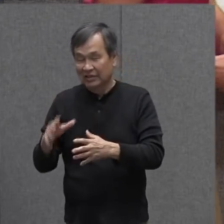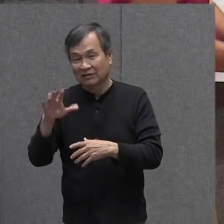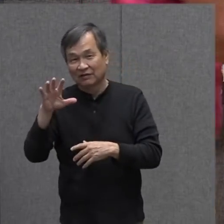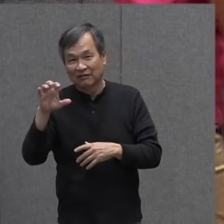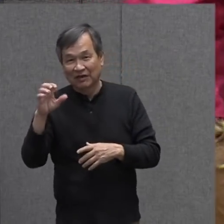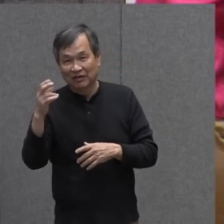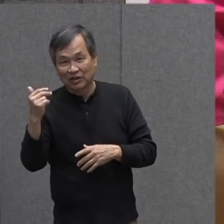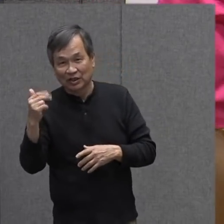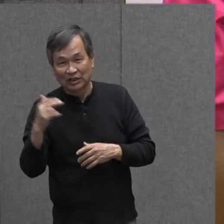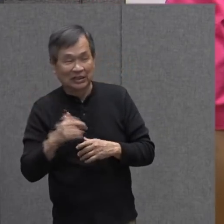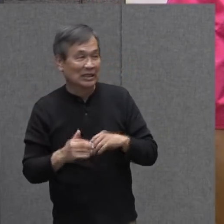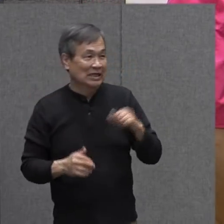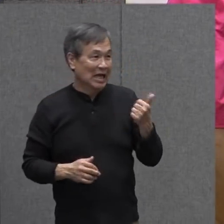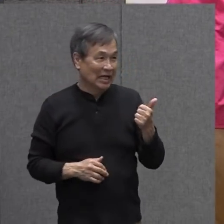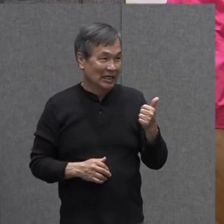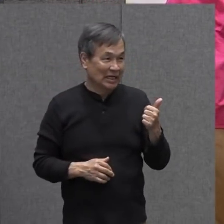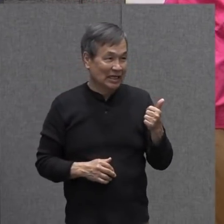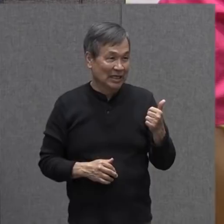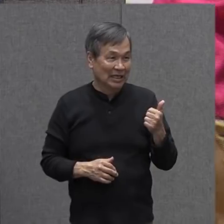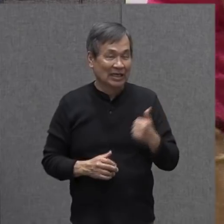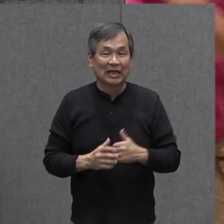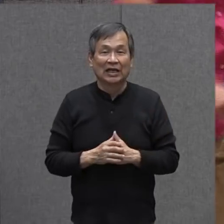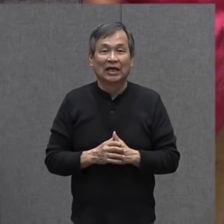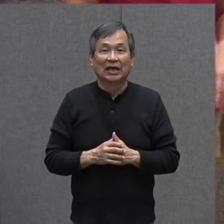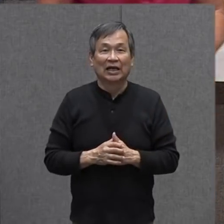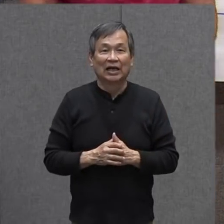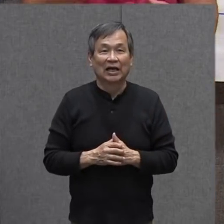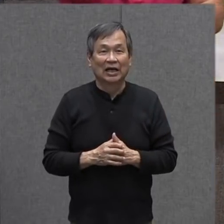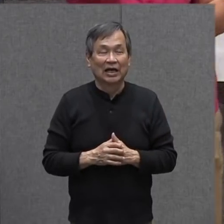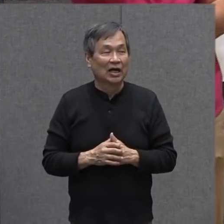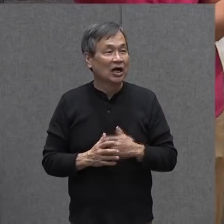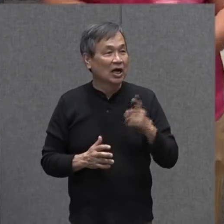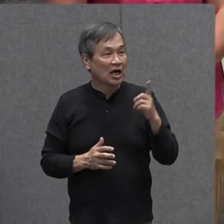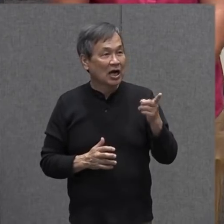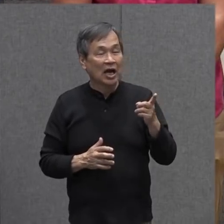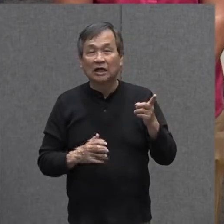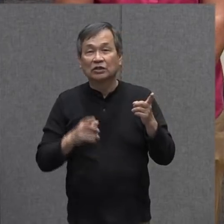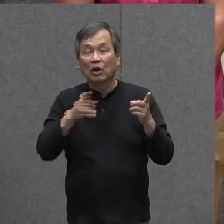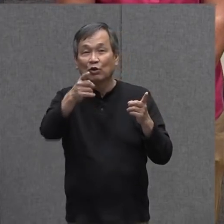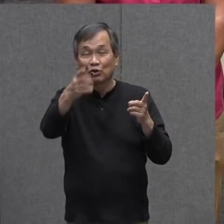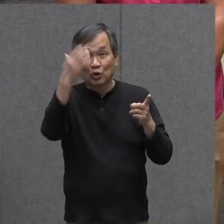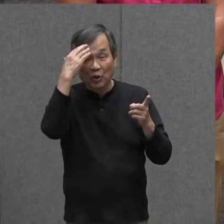4, 6, 8, 10. So we have that 10.